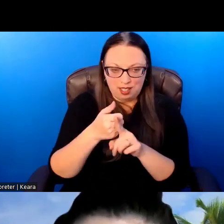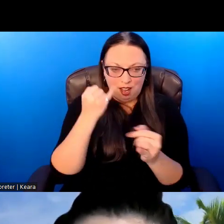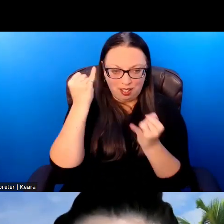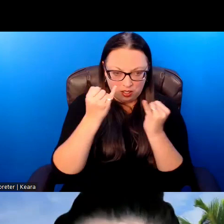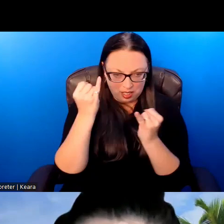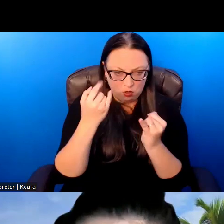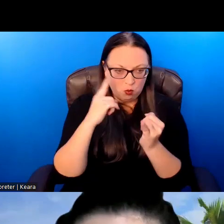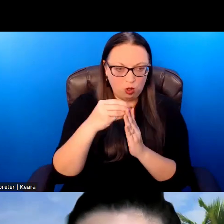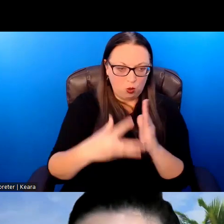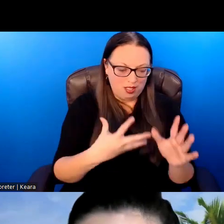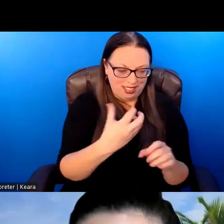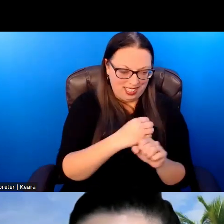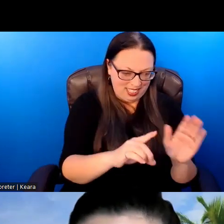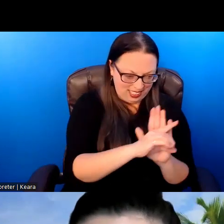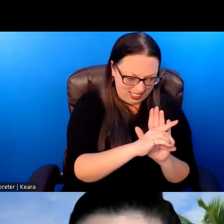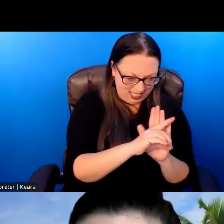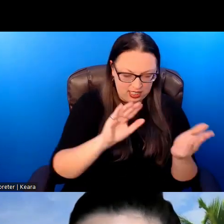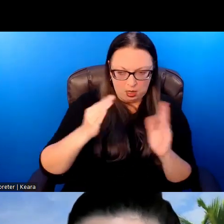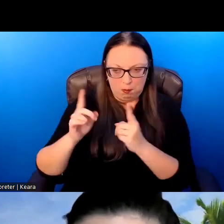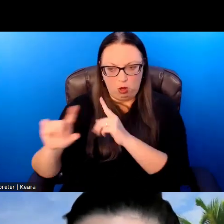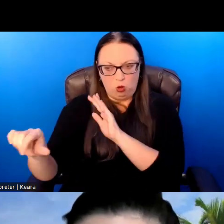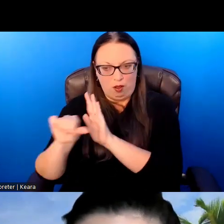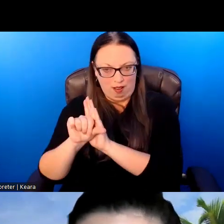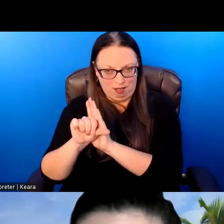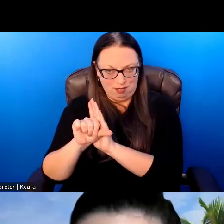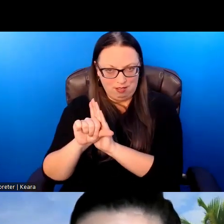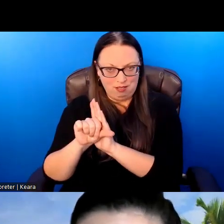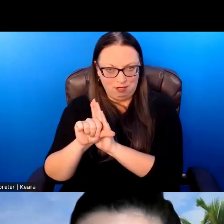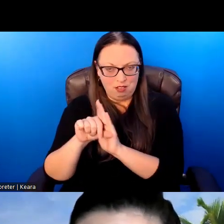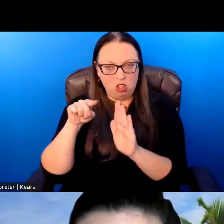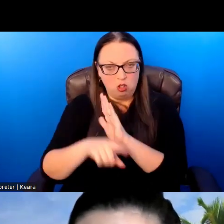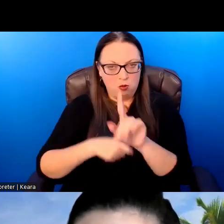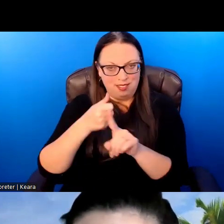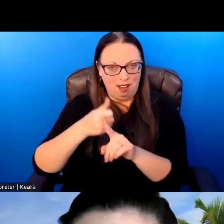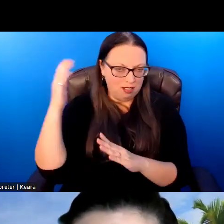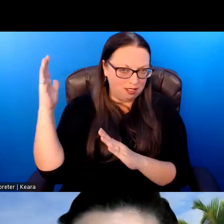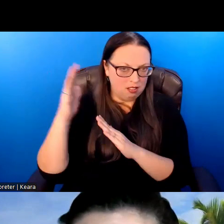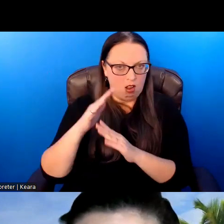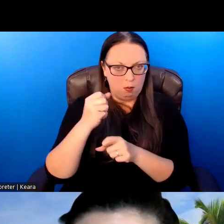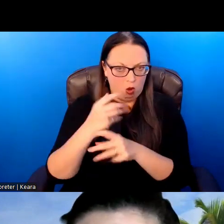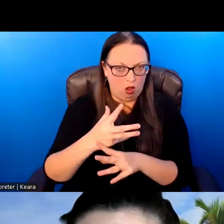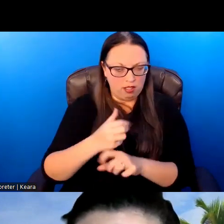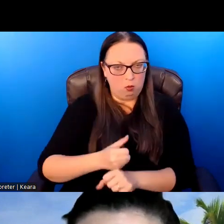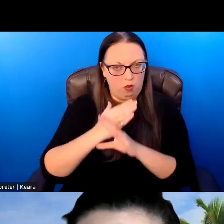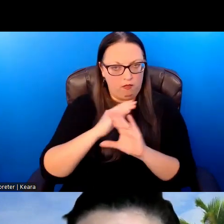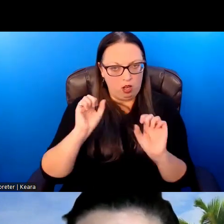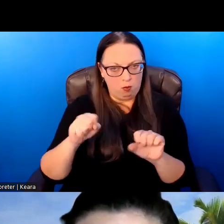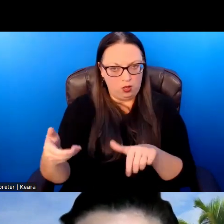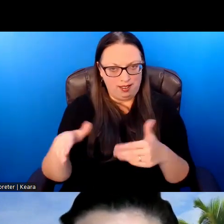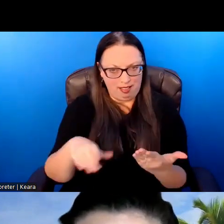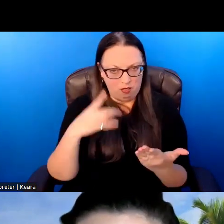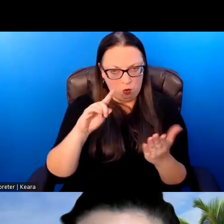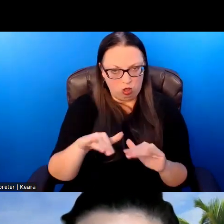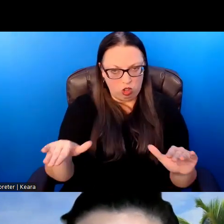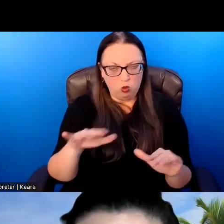to A's. Suicide is the #1 cause of preventative death in Montana for children ages 10 to